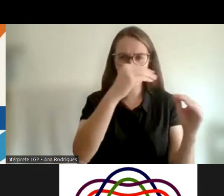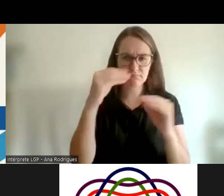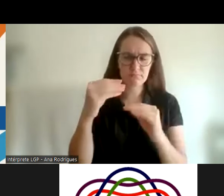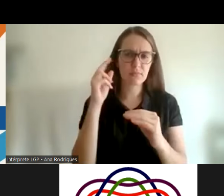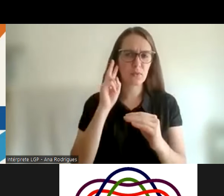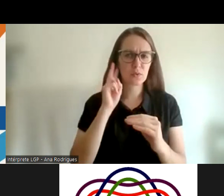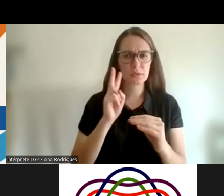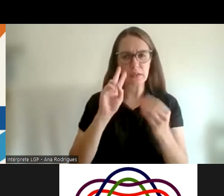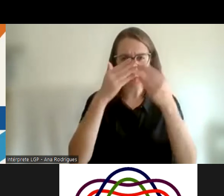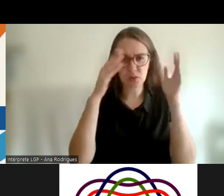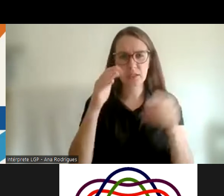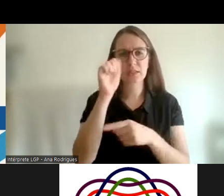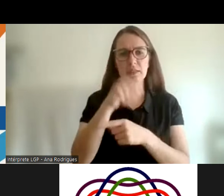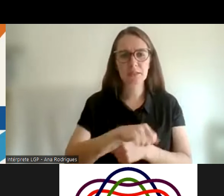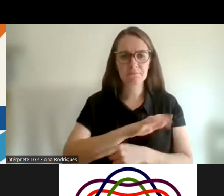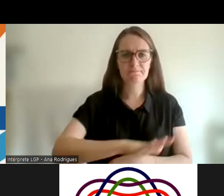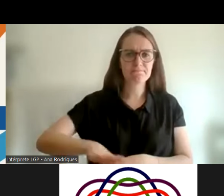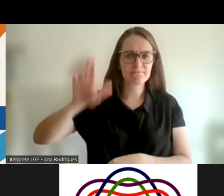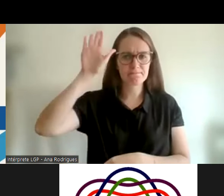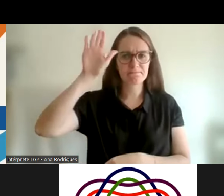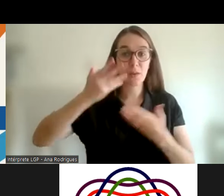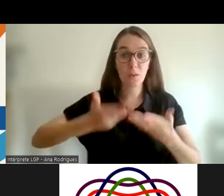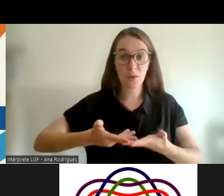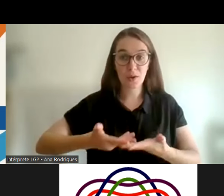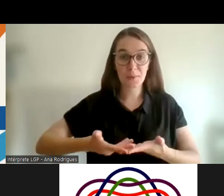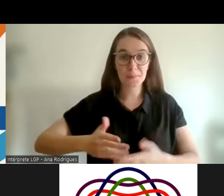for yes, you can raise your hands now.